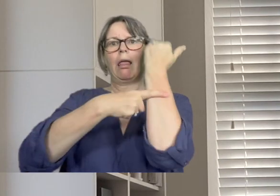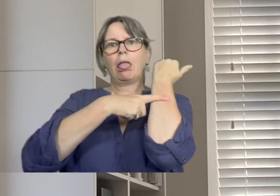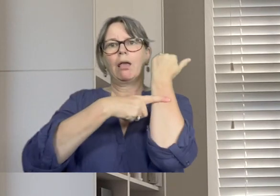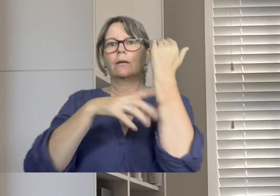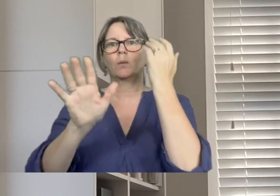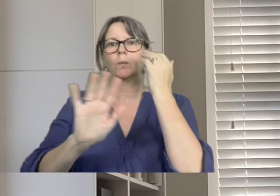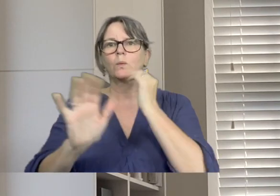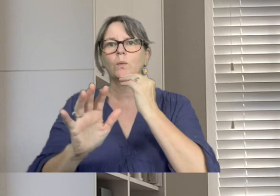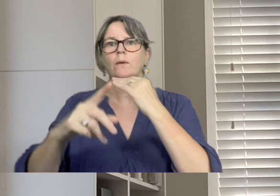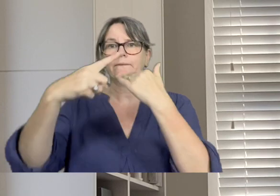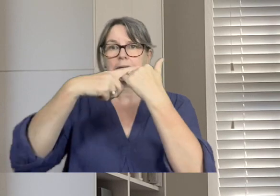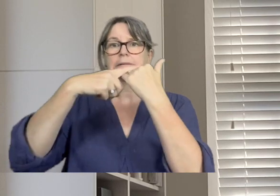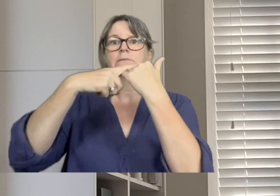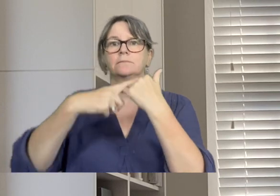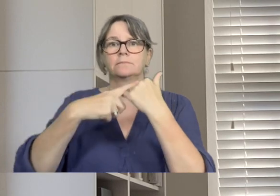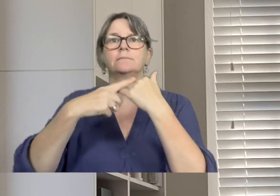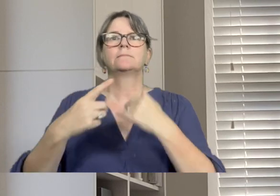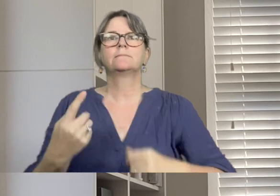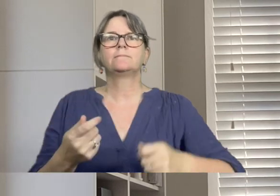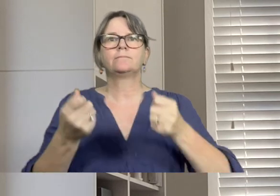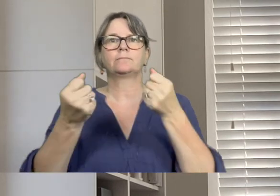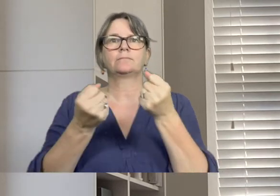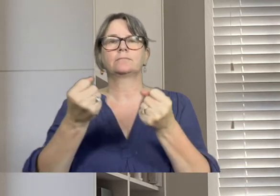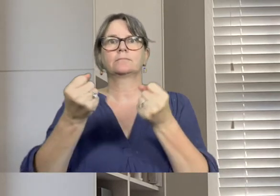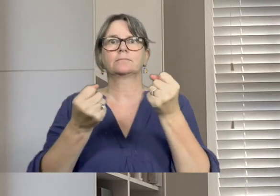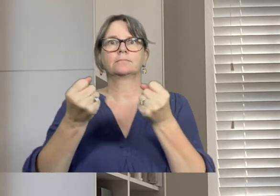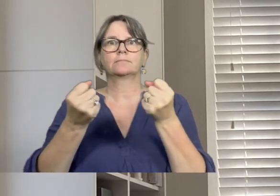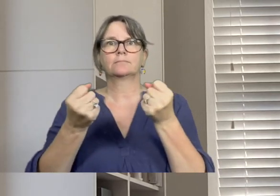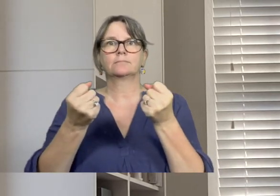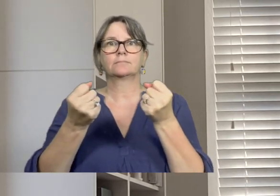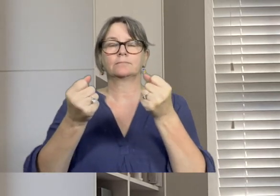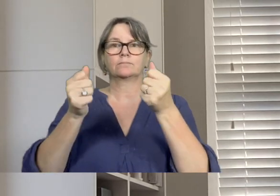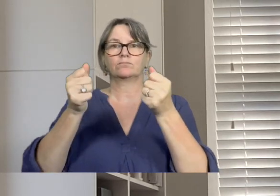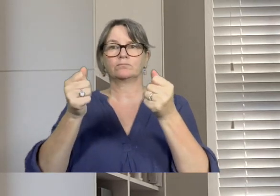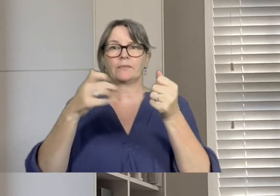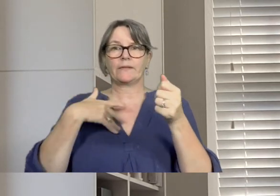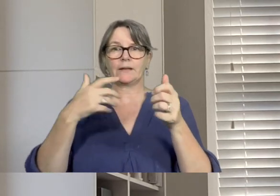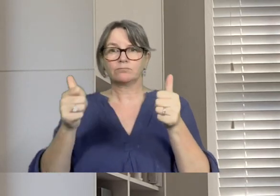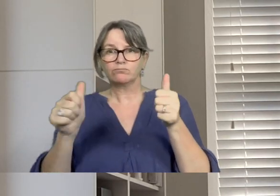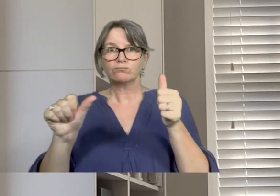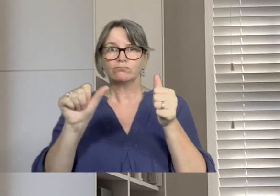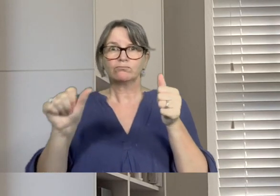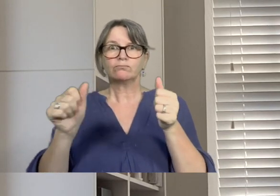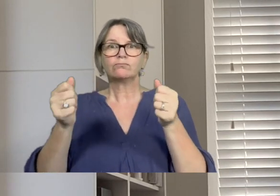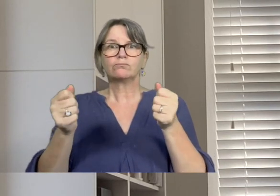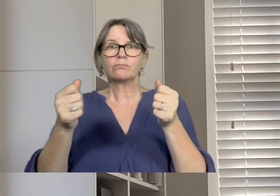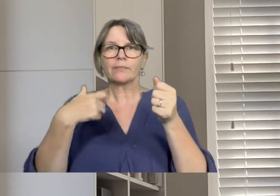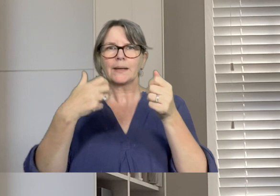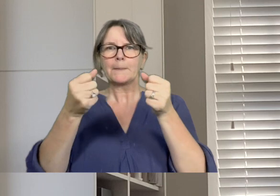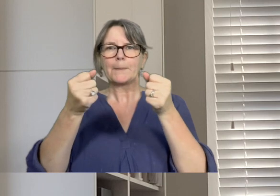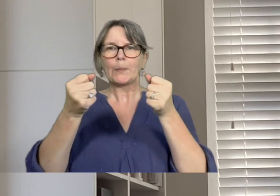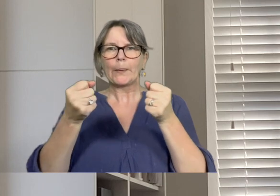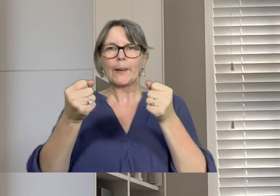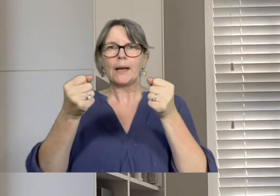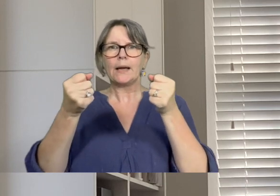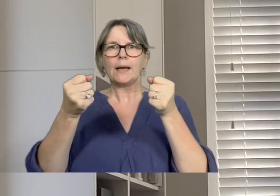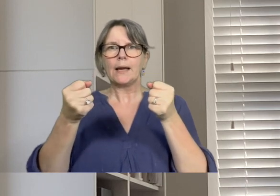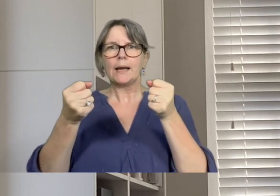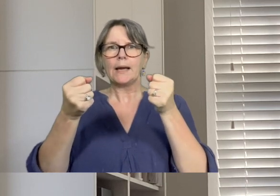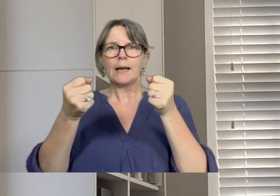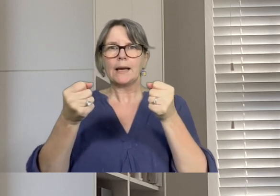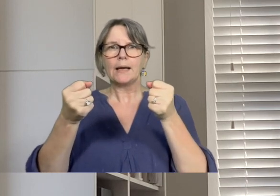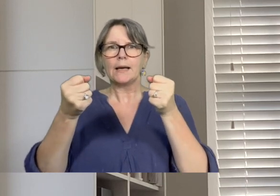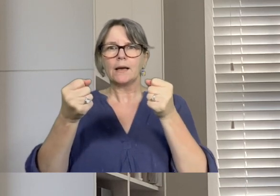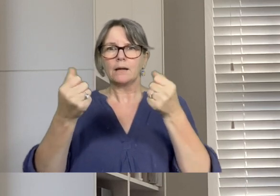so we're lifting it off the mat. We want to keep that nice and heavy, foot up towards the ceiling. And then all we're going to do is allow the arms